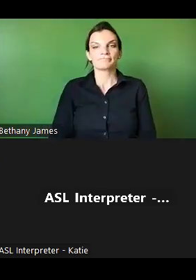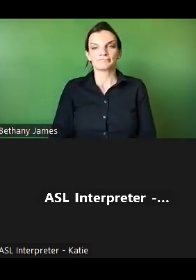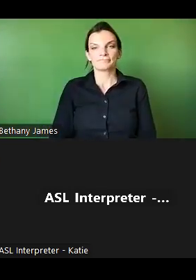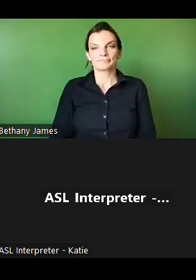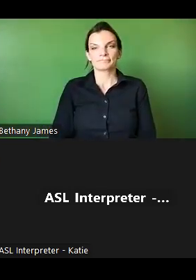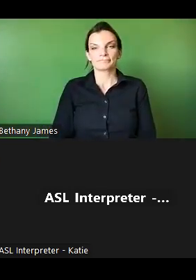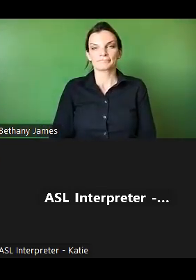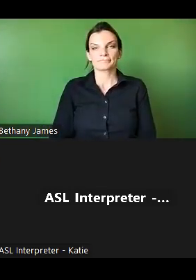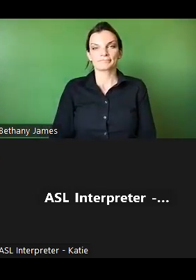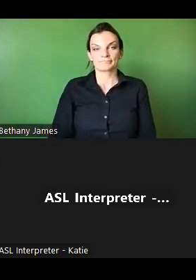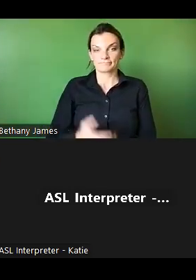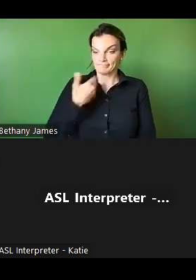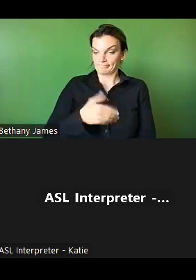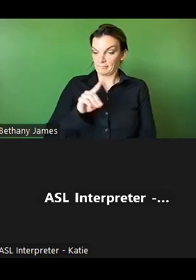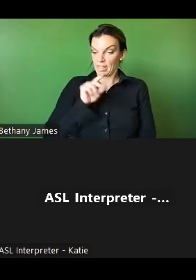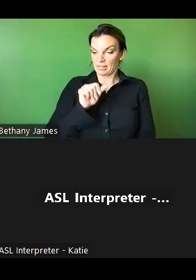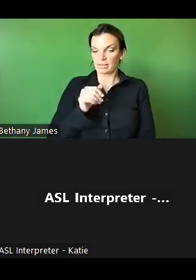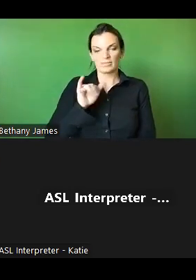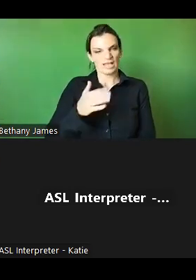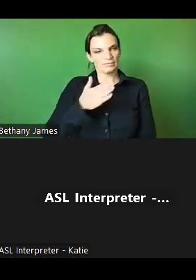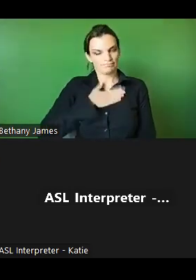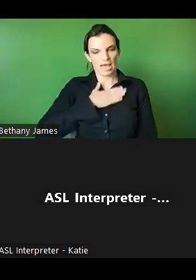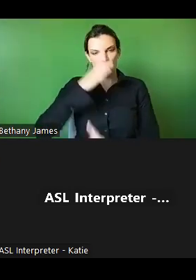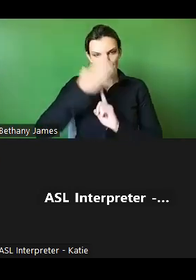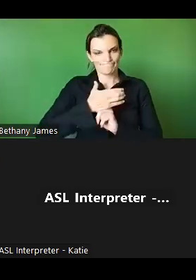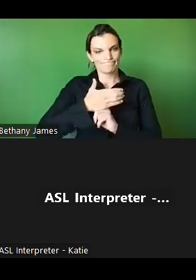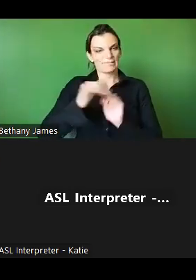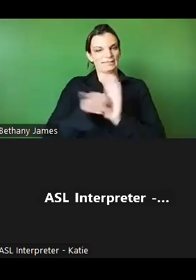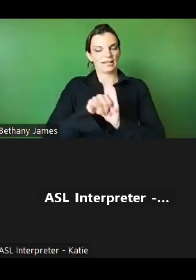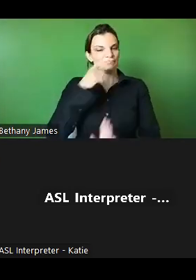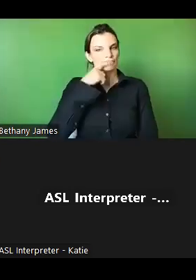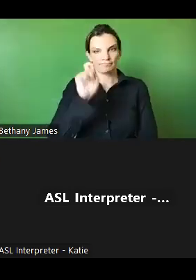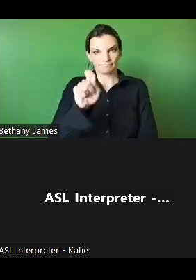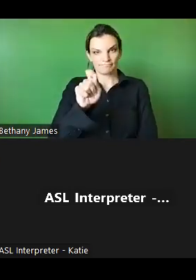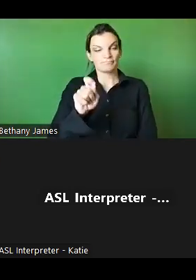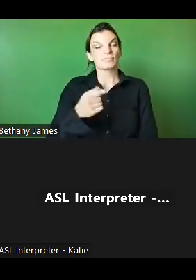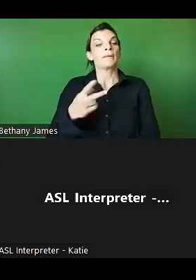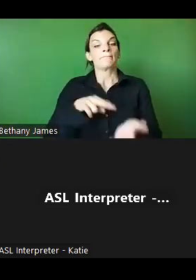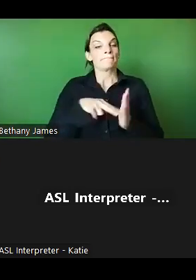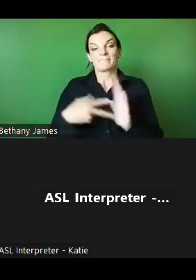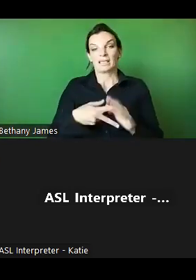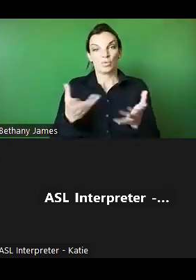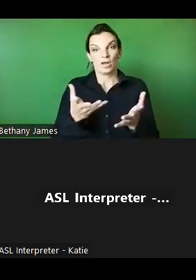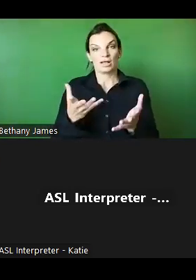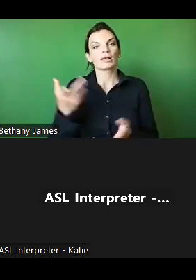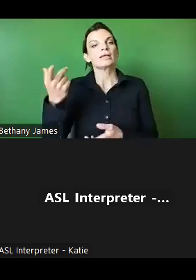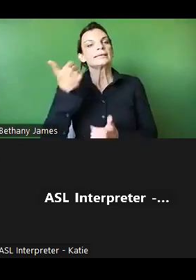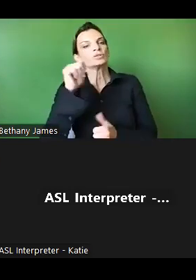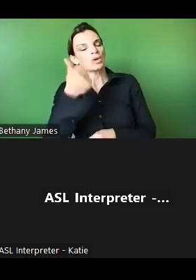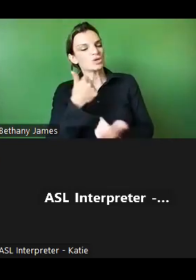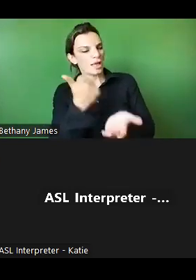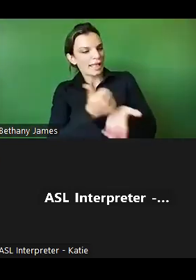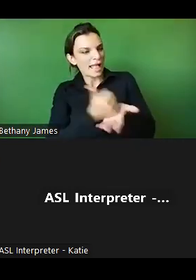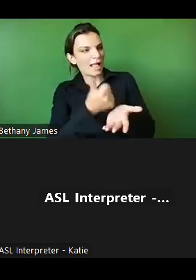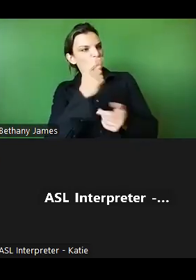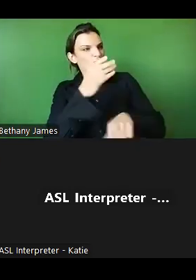if your disability is your identity, then any kind of attempts to remediate that or to fix